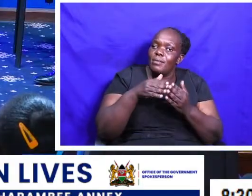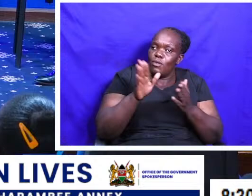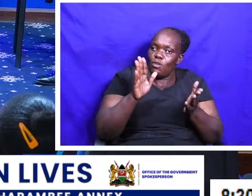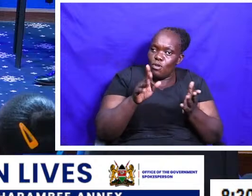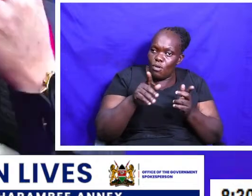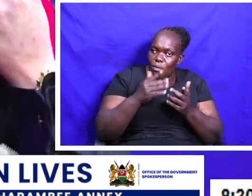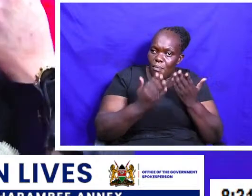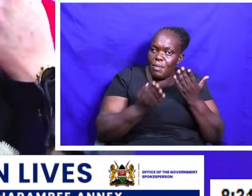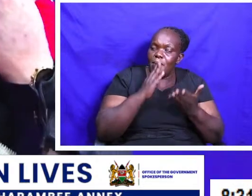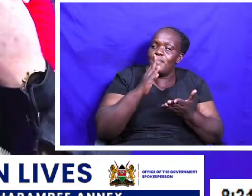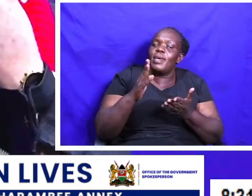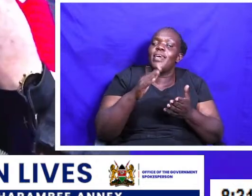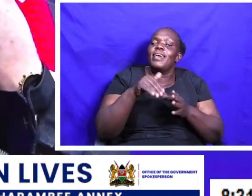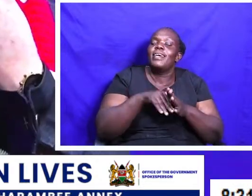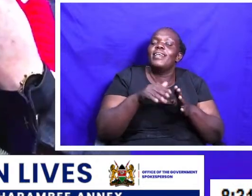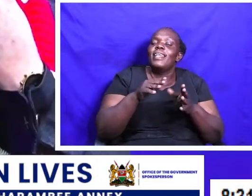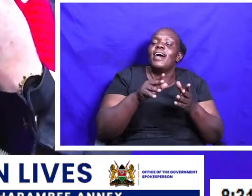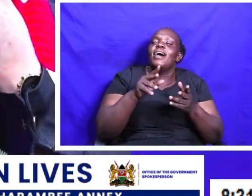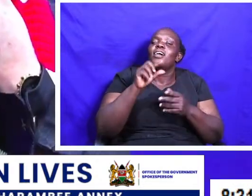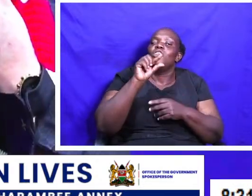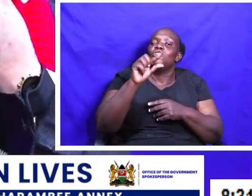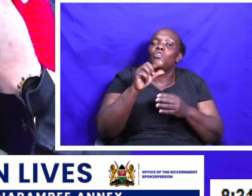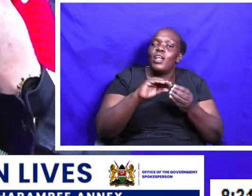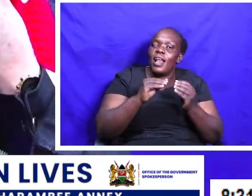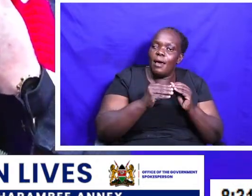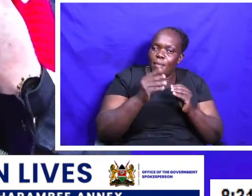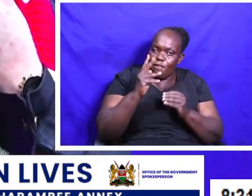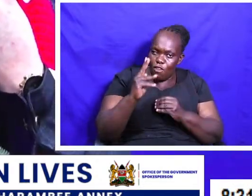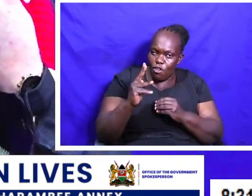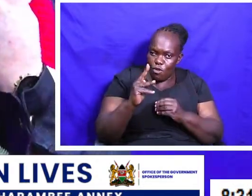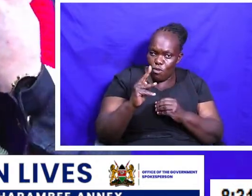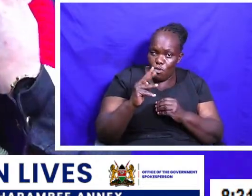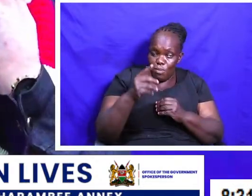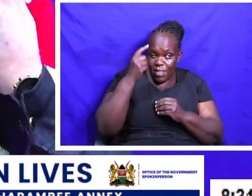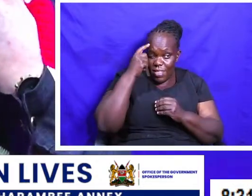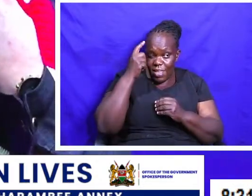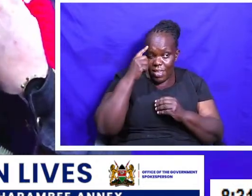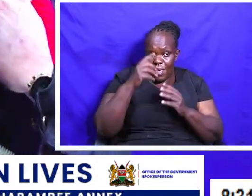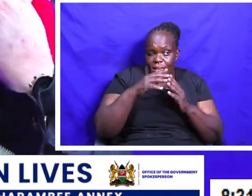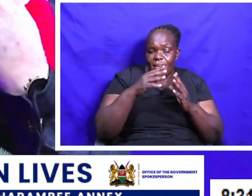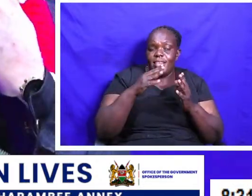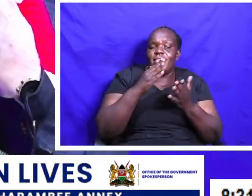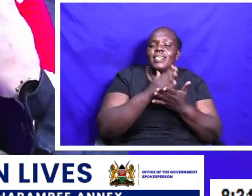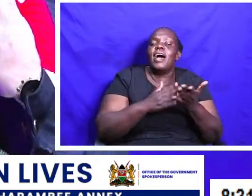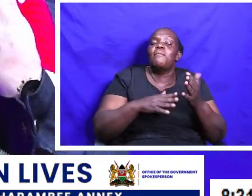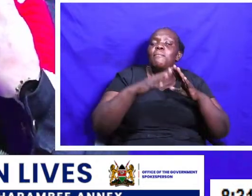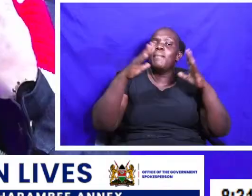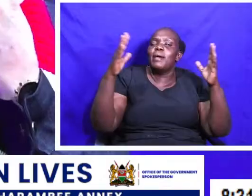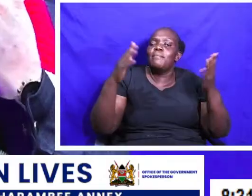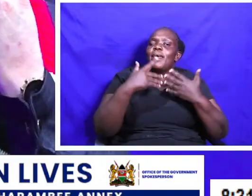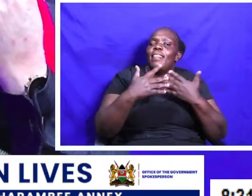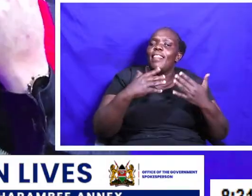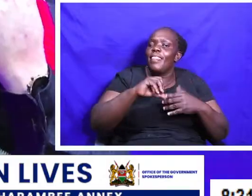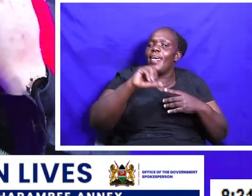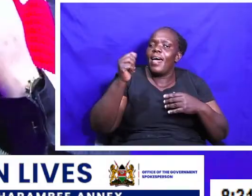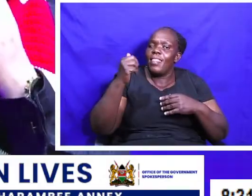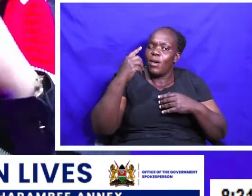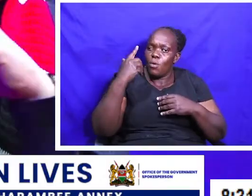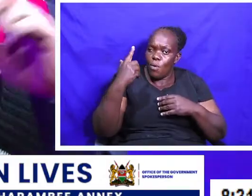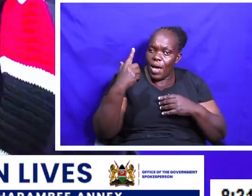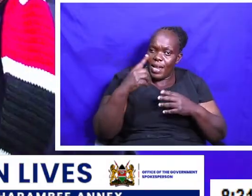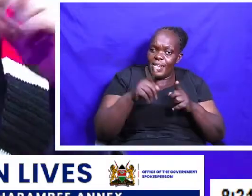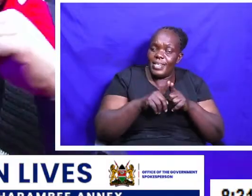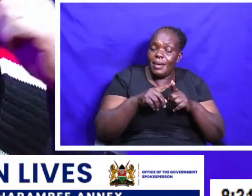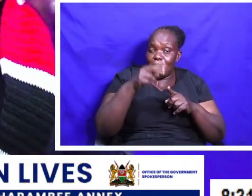us about it. So maybe in a summary, that's number. Is it number 4 or 5? Yeah, number 4. But I think those are some of the main things. The other ones, like